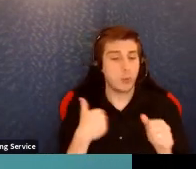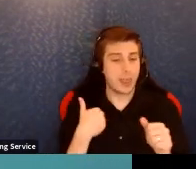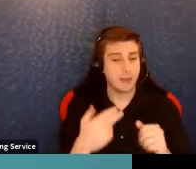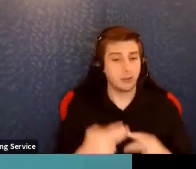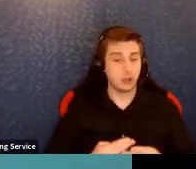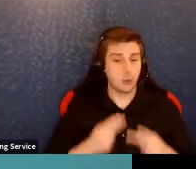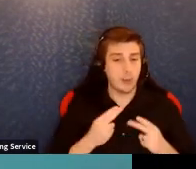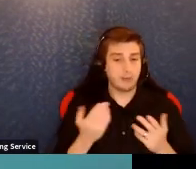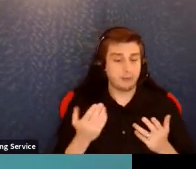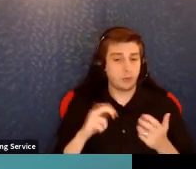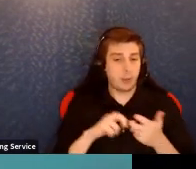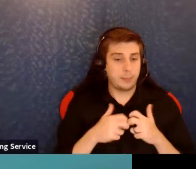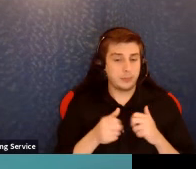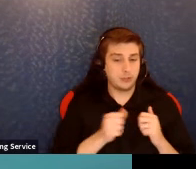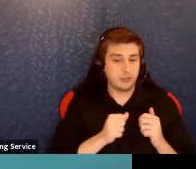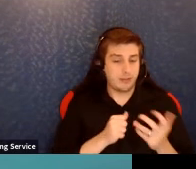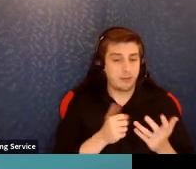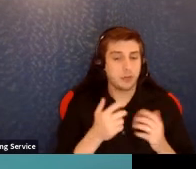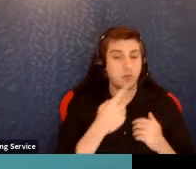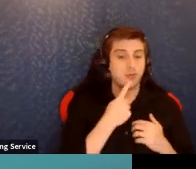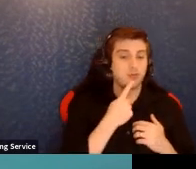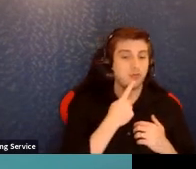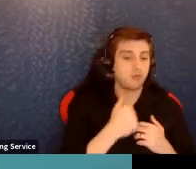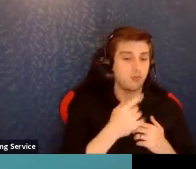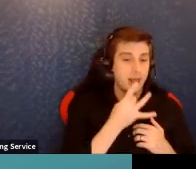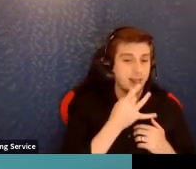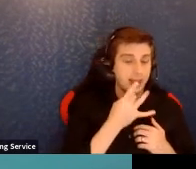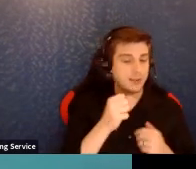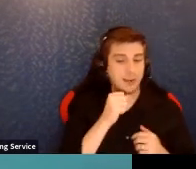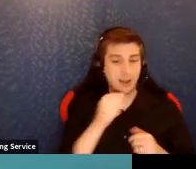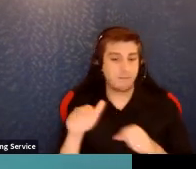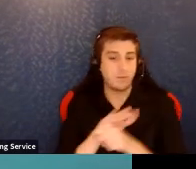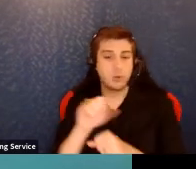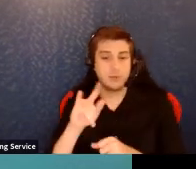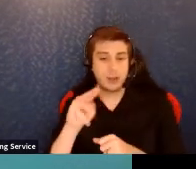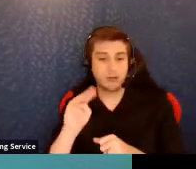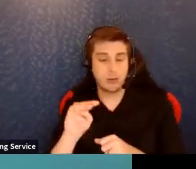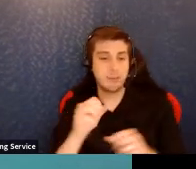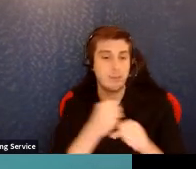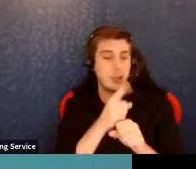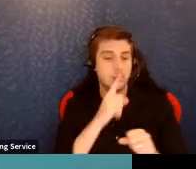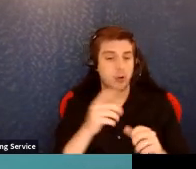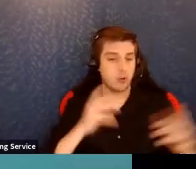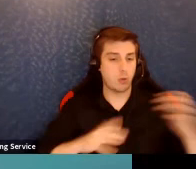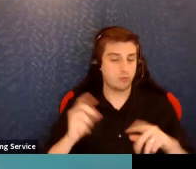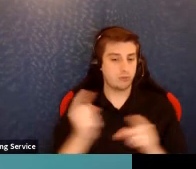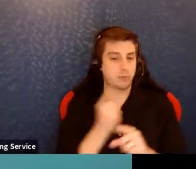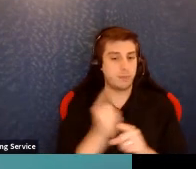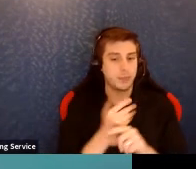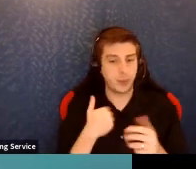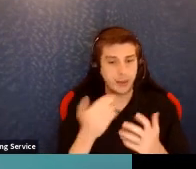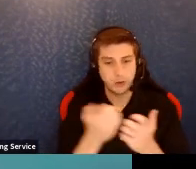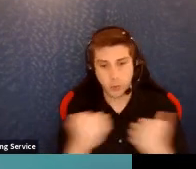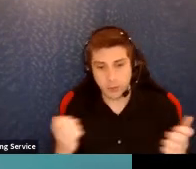red lights rather than full spectrum lights. Make sure that everyone is closed properly. We've got equipment to deal